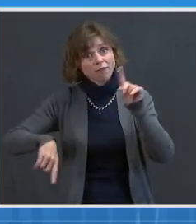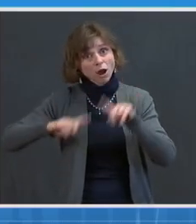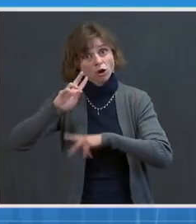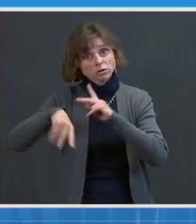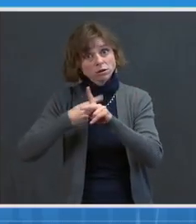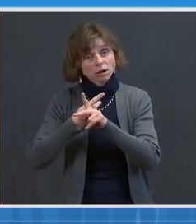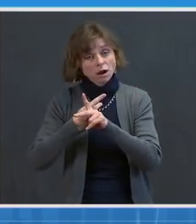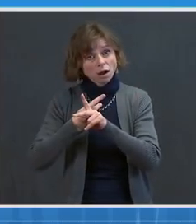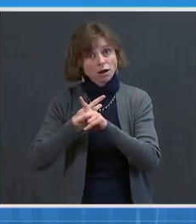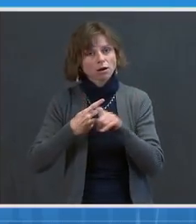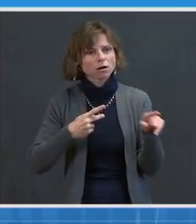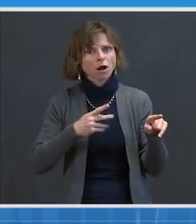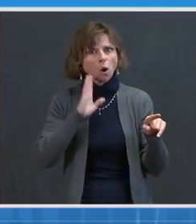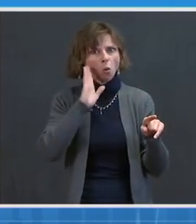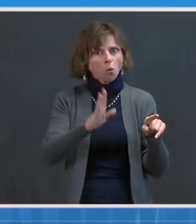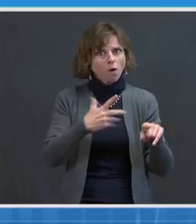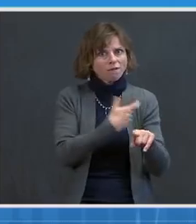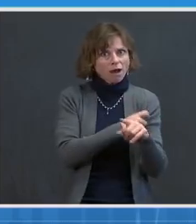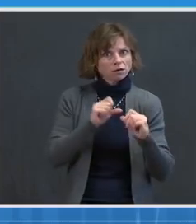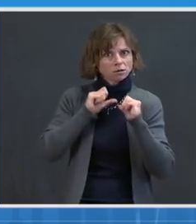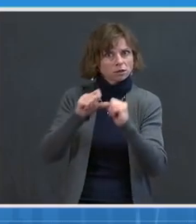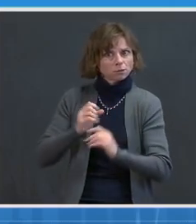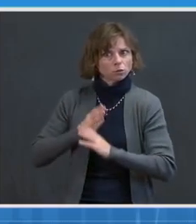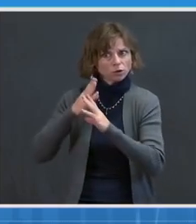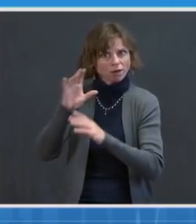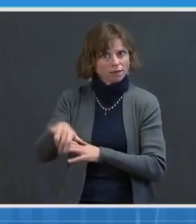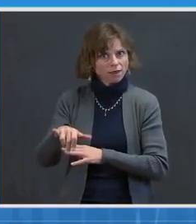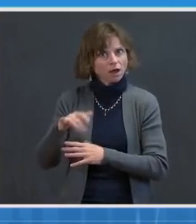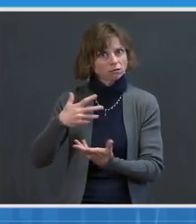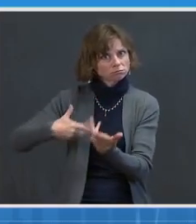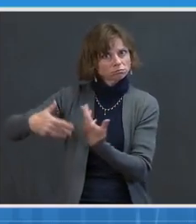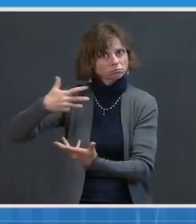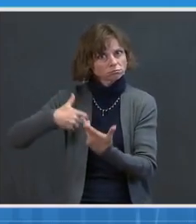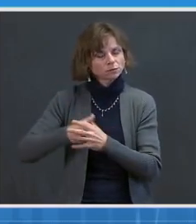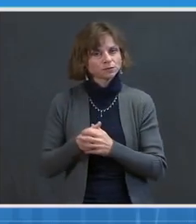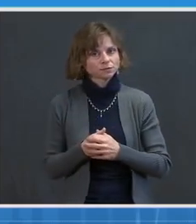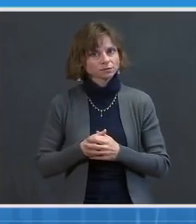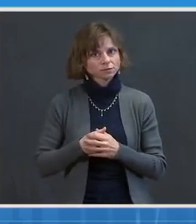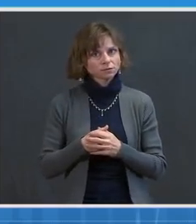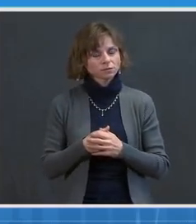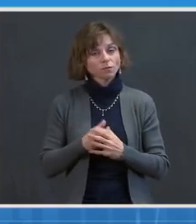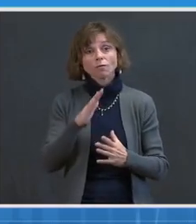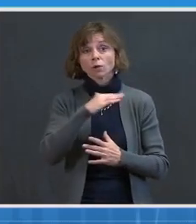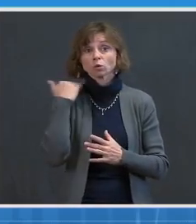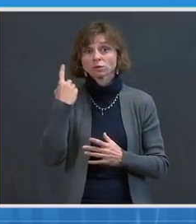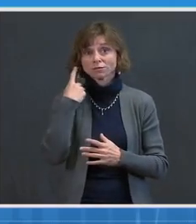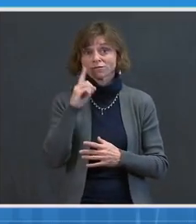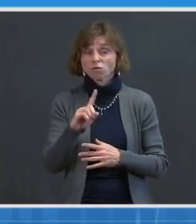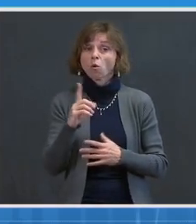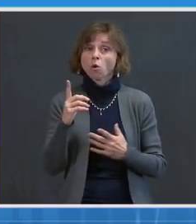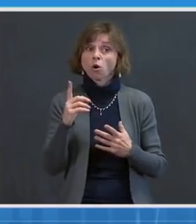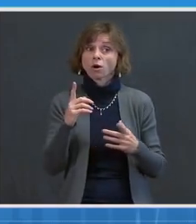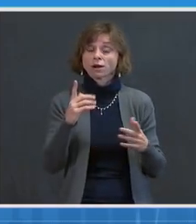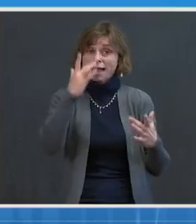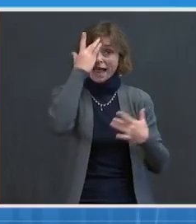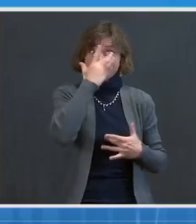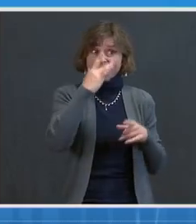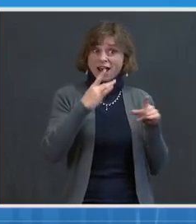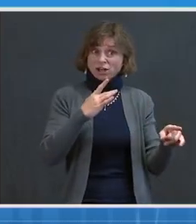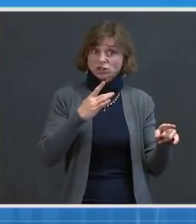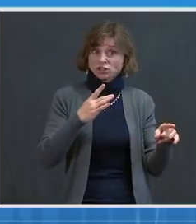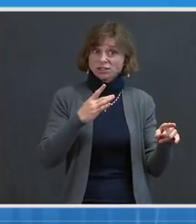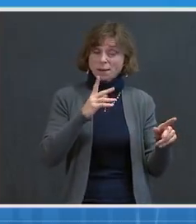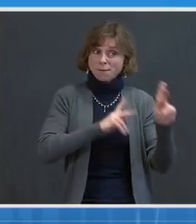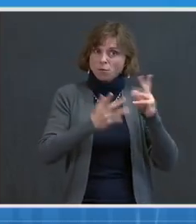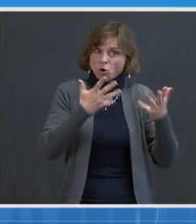that the vaccines remain effective against circulating variants and that the risk of breakthrough infections in vaccinated persons and spreading the virus